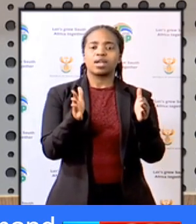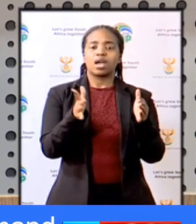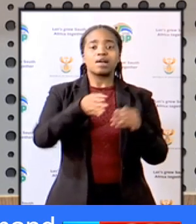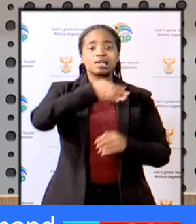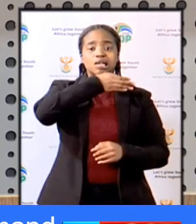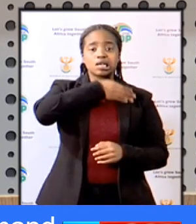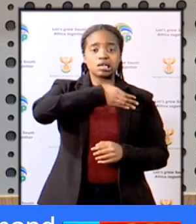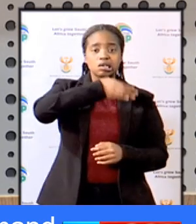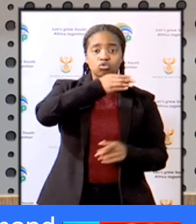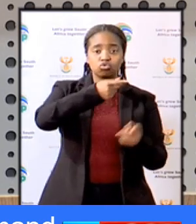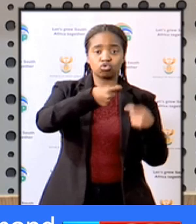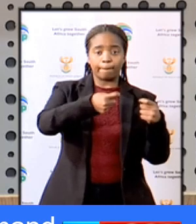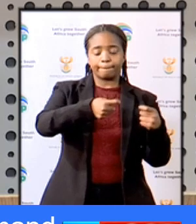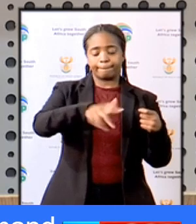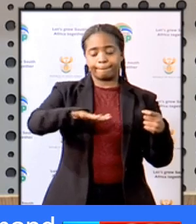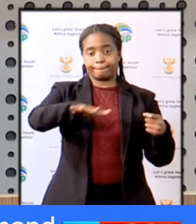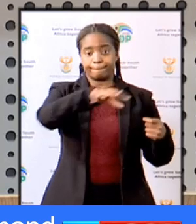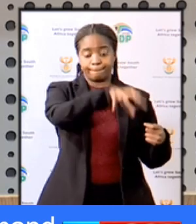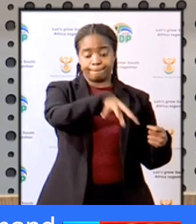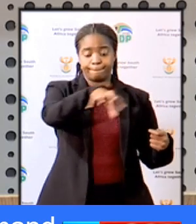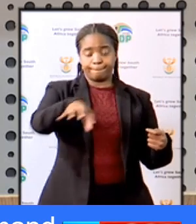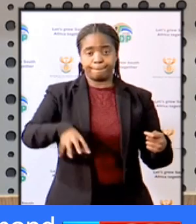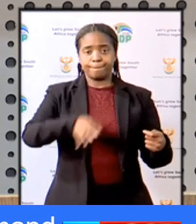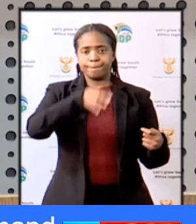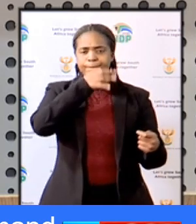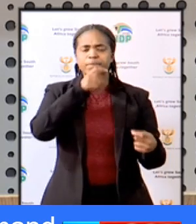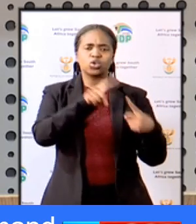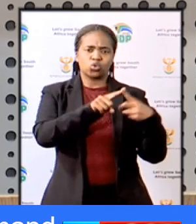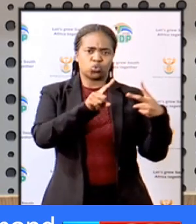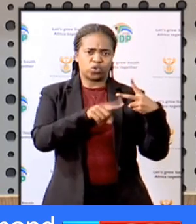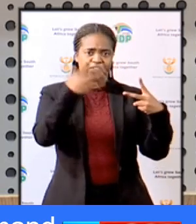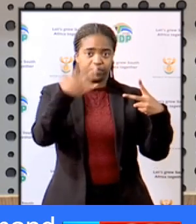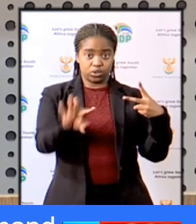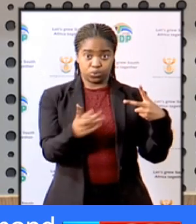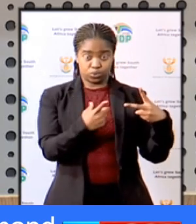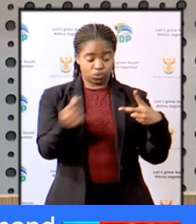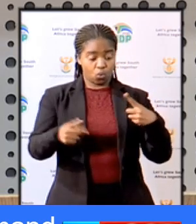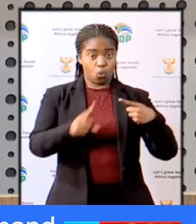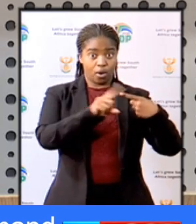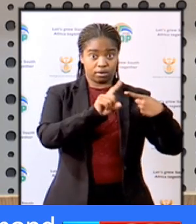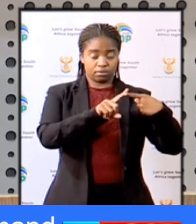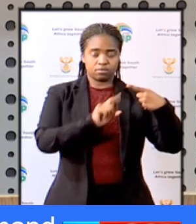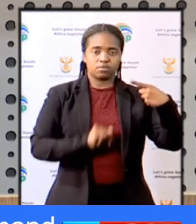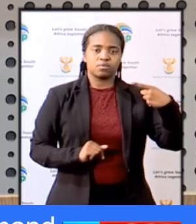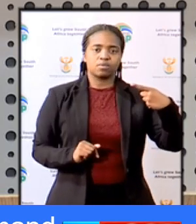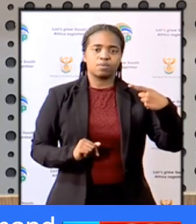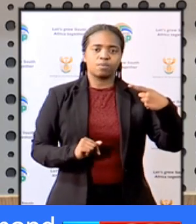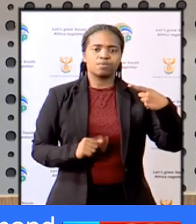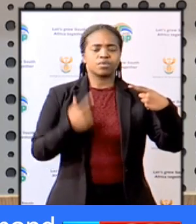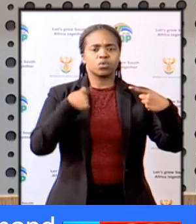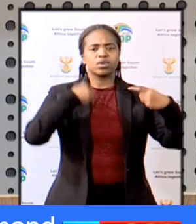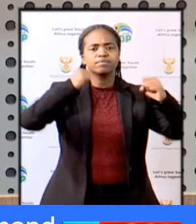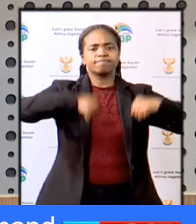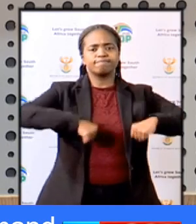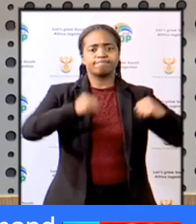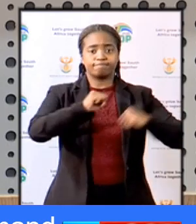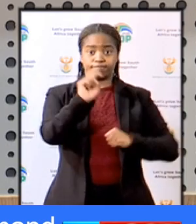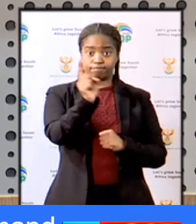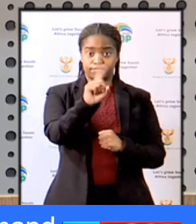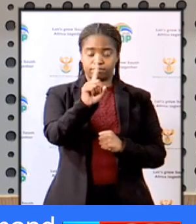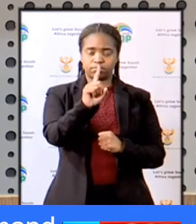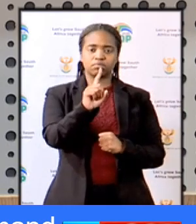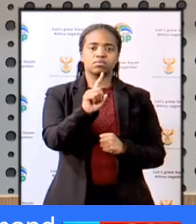liquor stores and places, well, we've done two things. The one is we have agreed that we